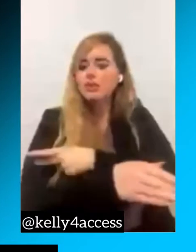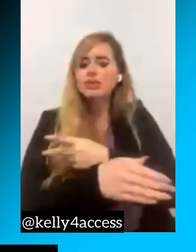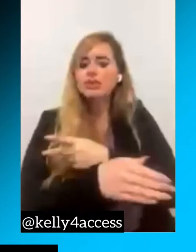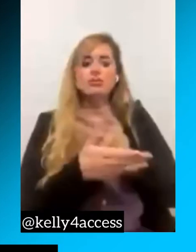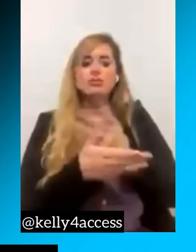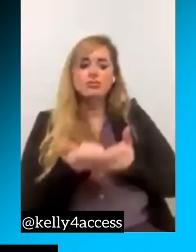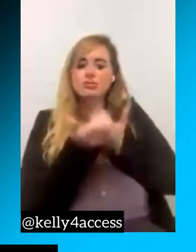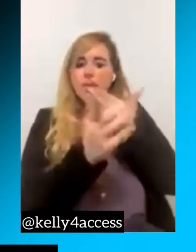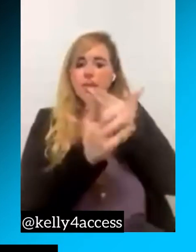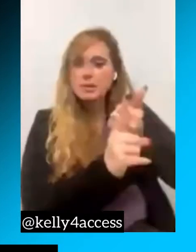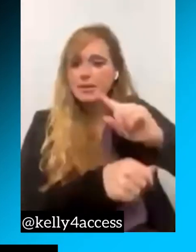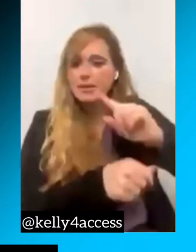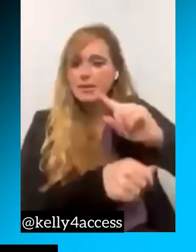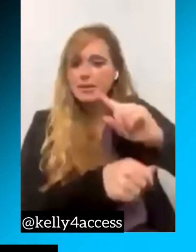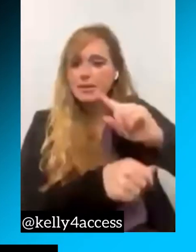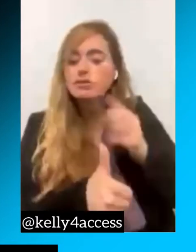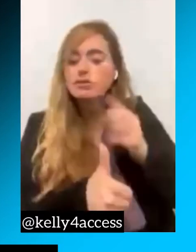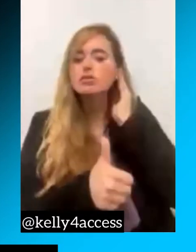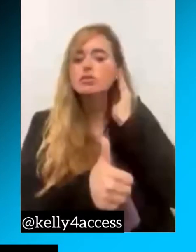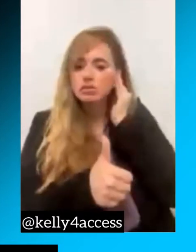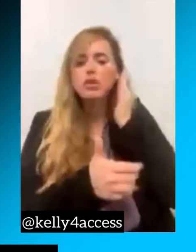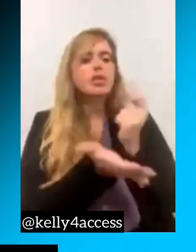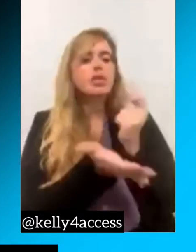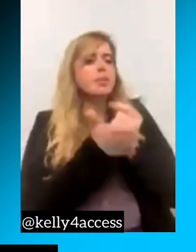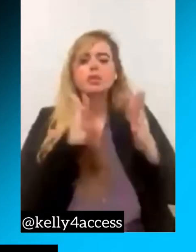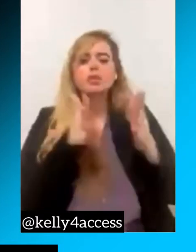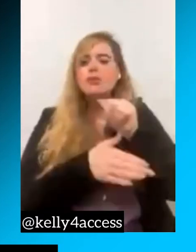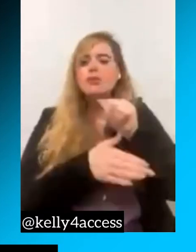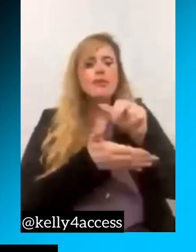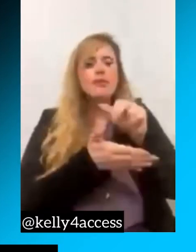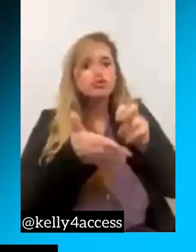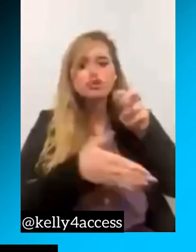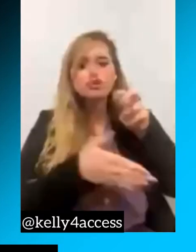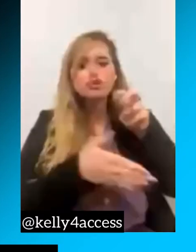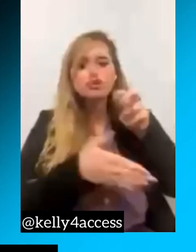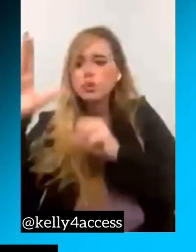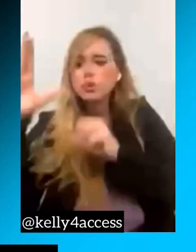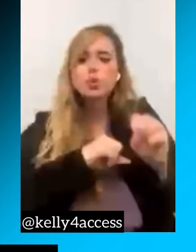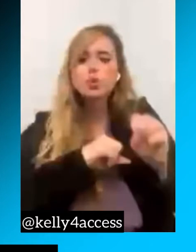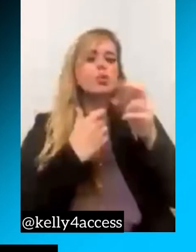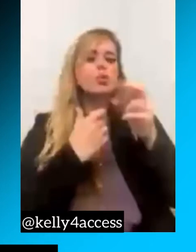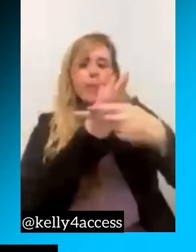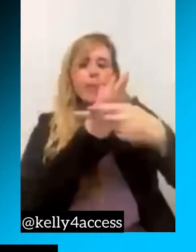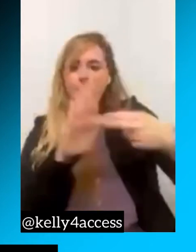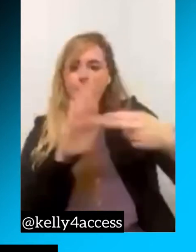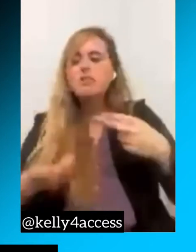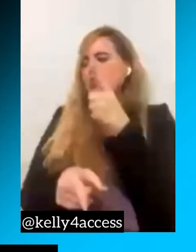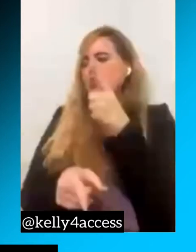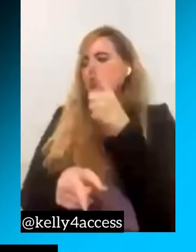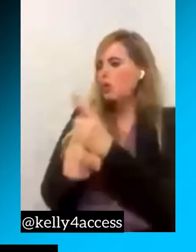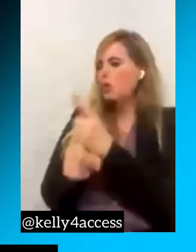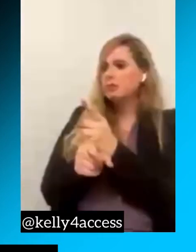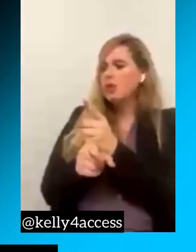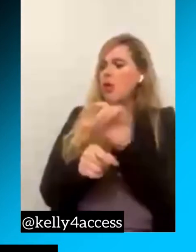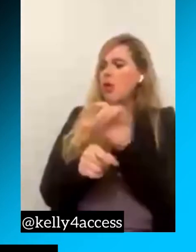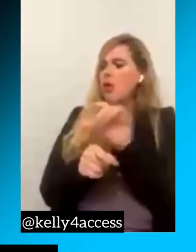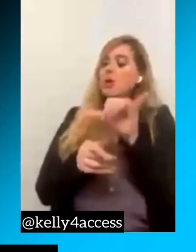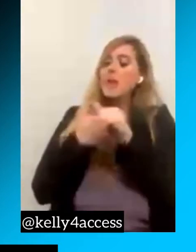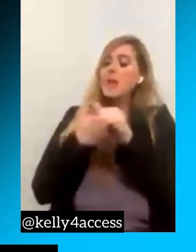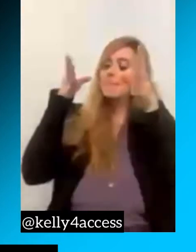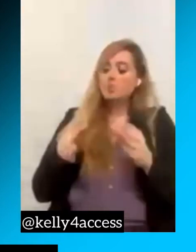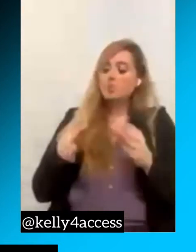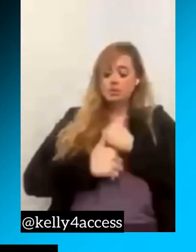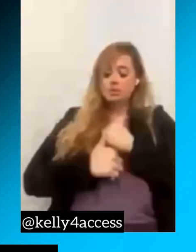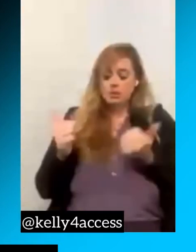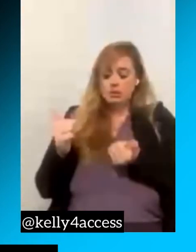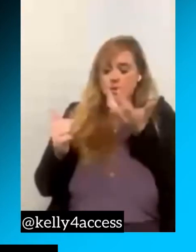the expert of their own religion. Really. Yeah. And it also makes them seen and like welcome to